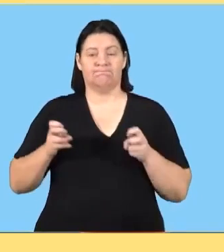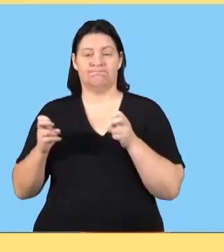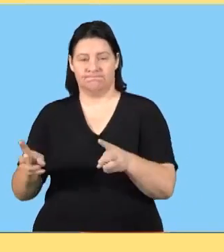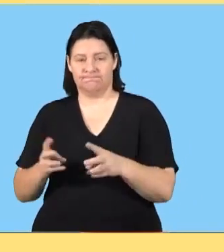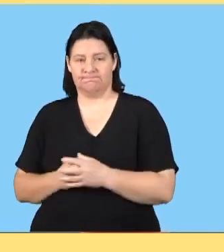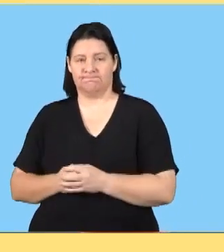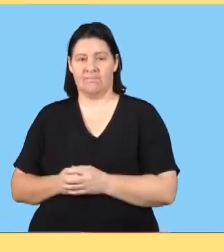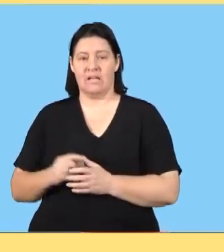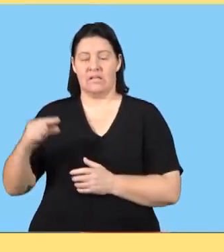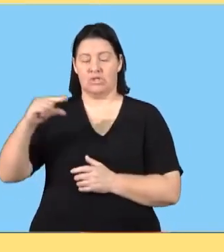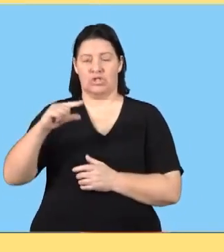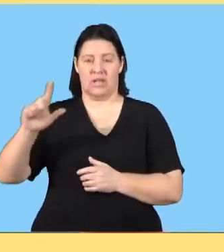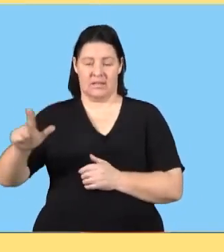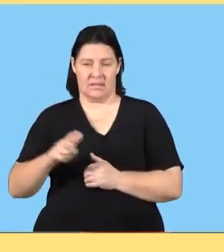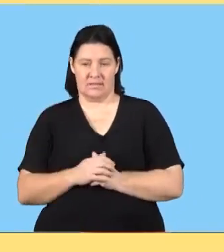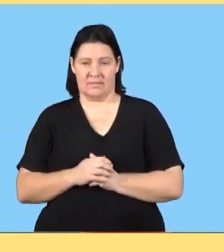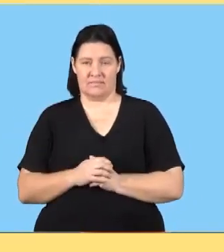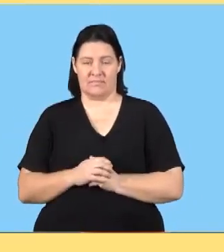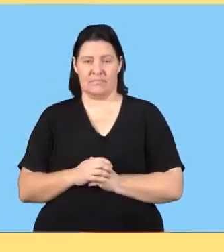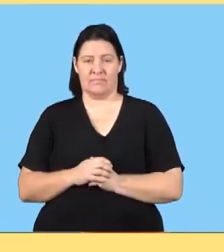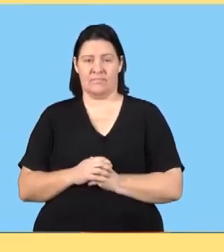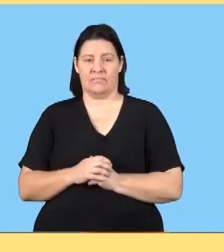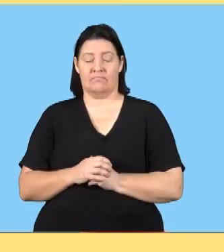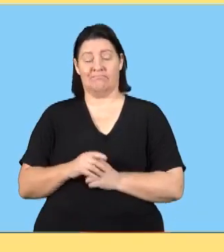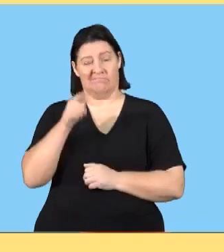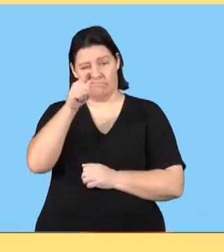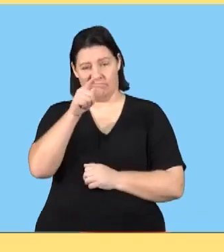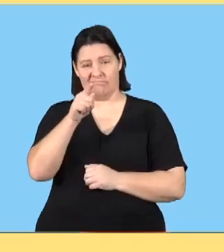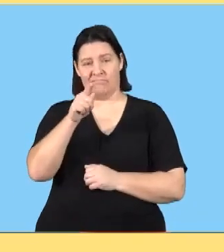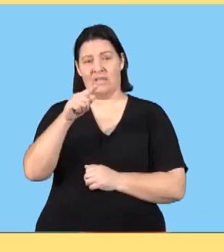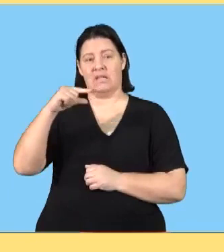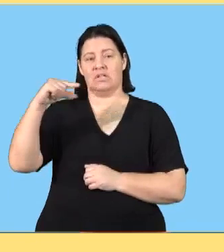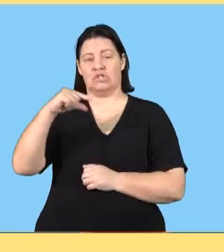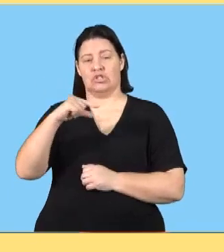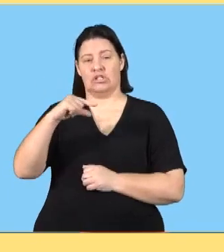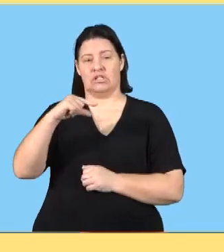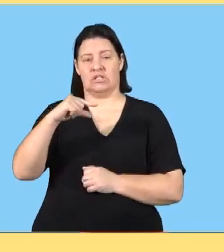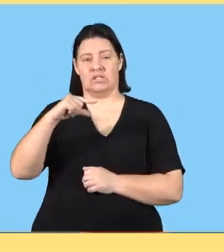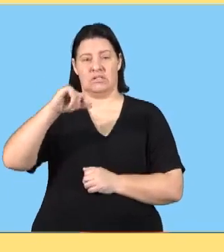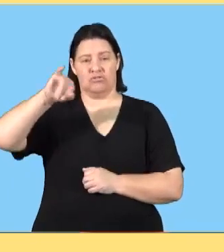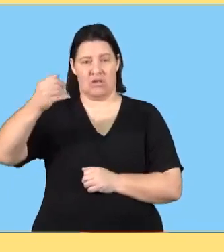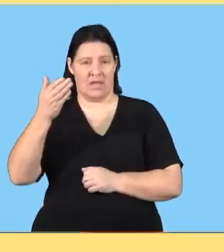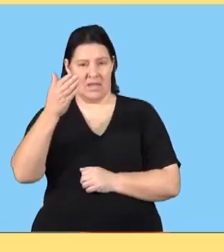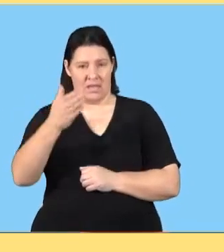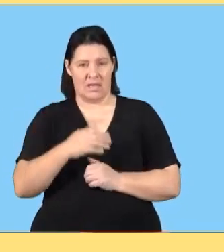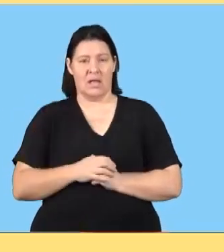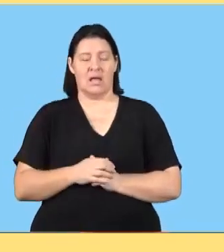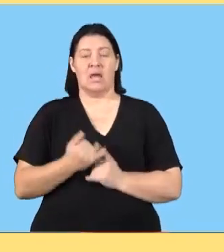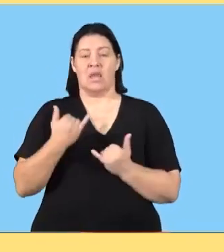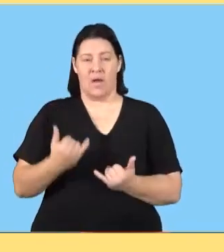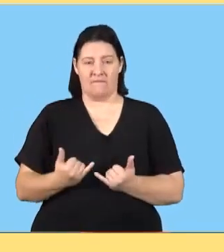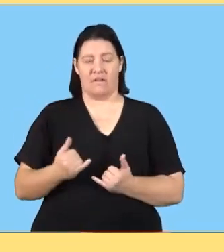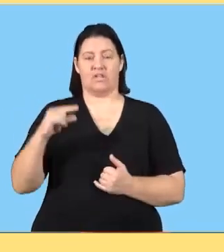quickly move on to the general ledger. Here is our GJ, and we now have